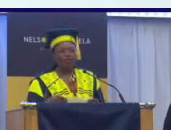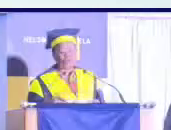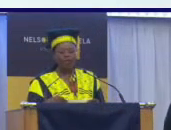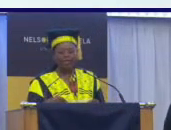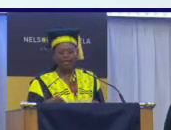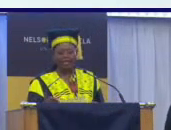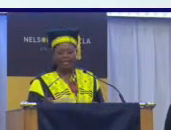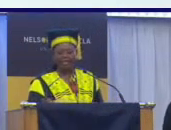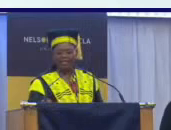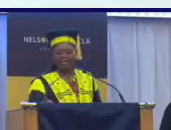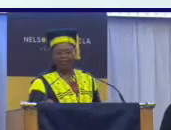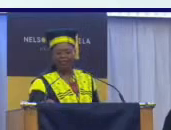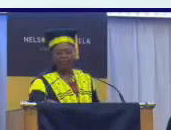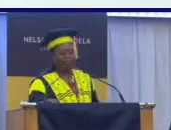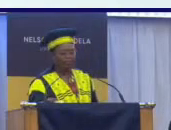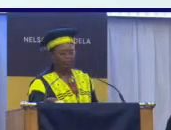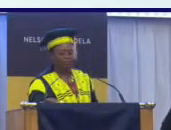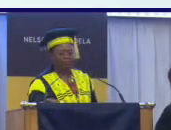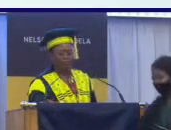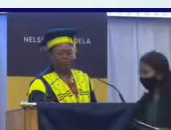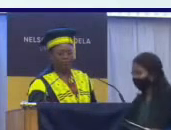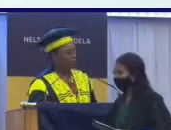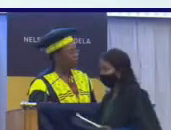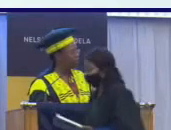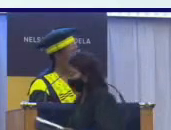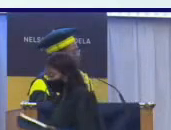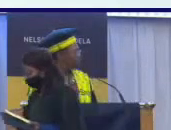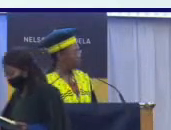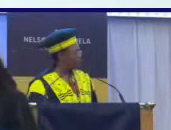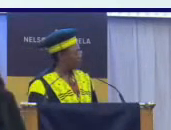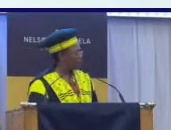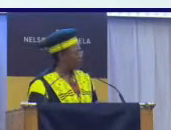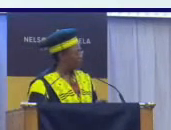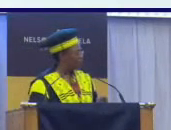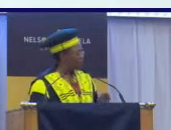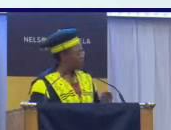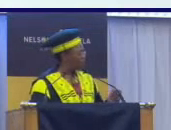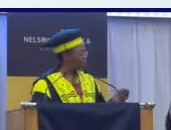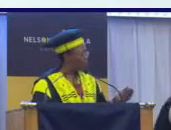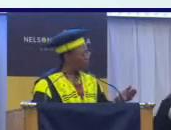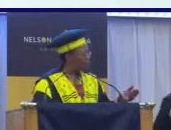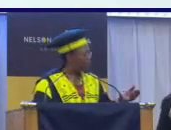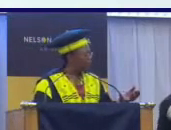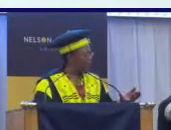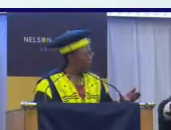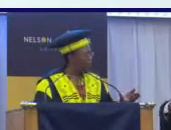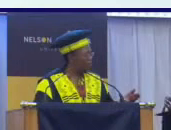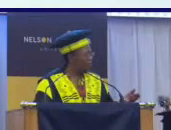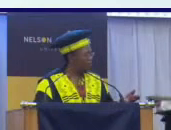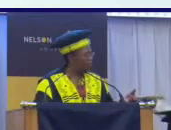Lindo Kuhle Lisele.